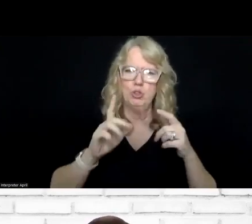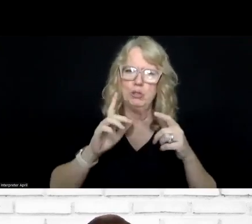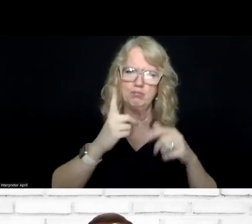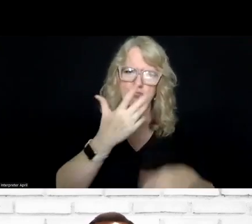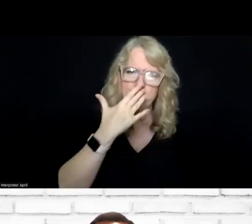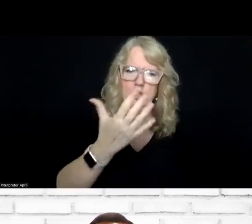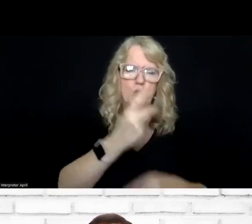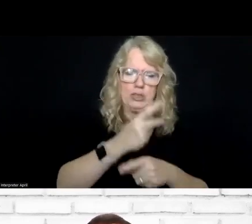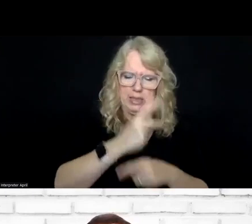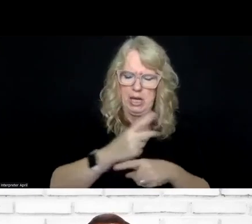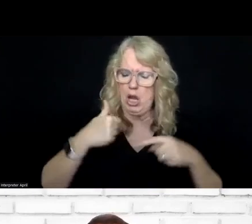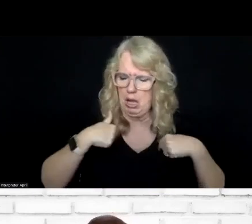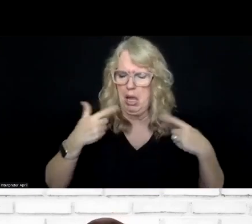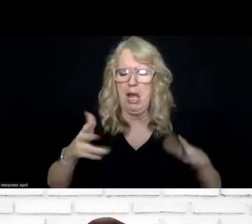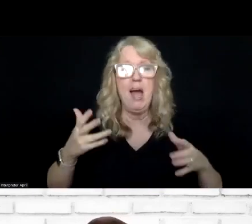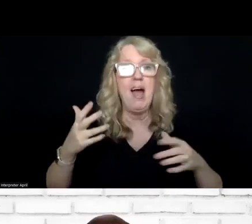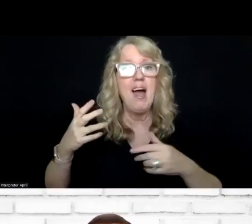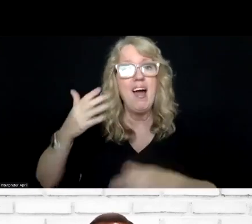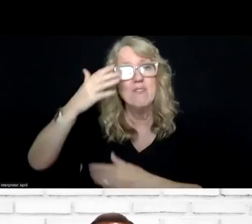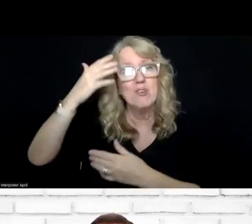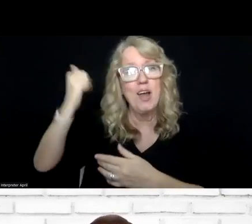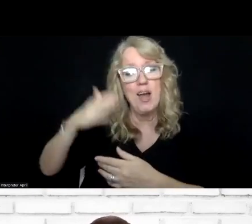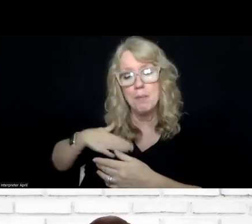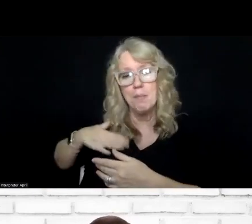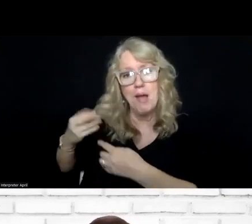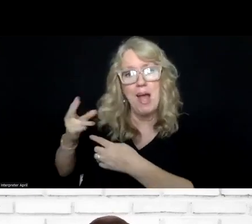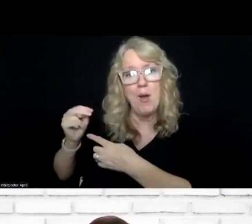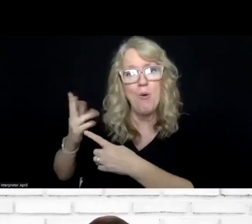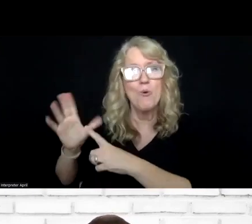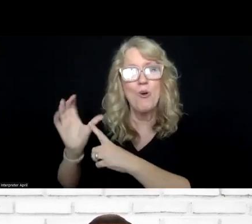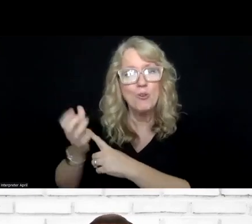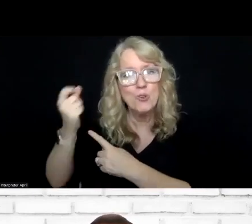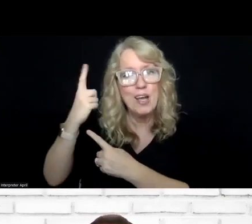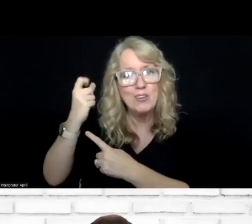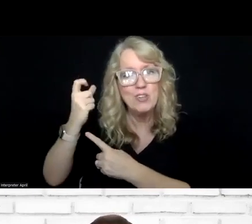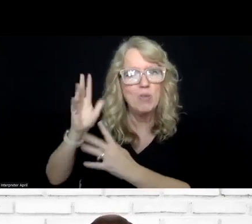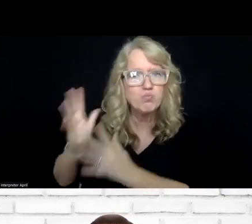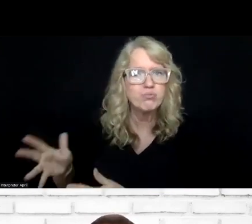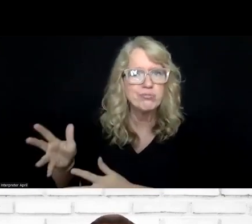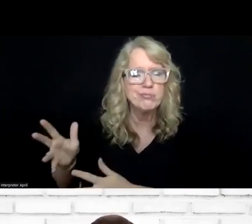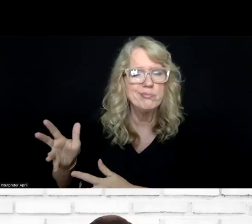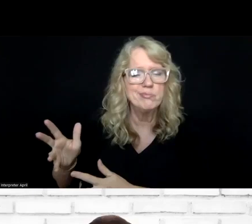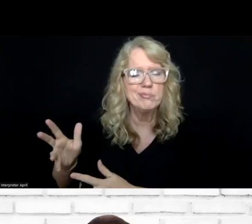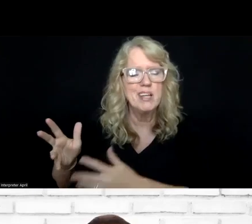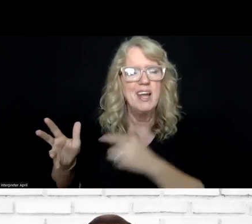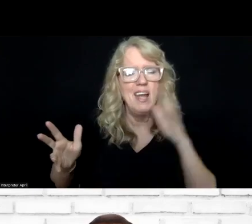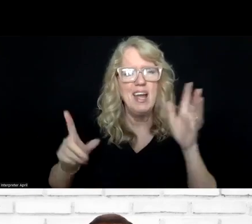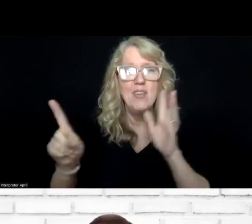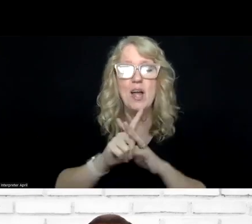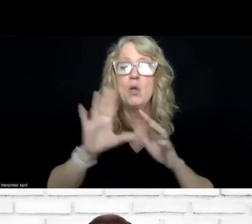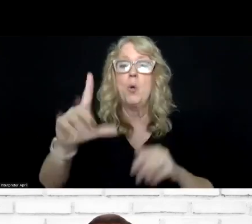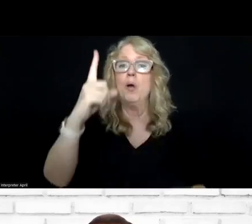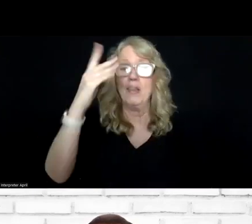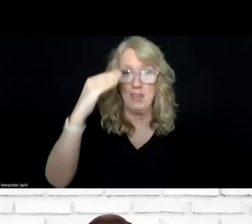good care. I had completely abandoned my own cultural understanding. And what happened on an amazing day was the head